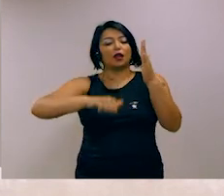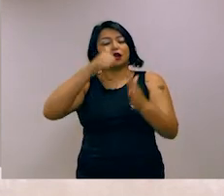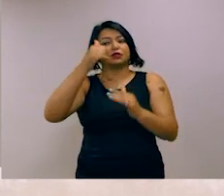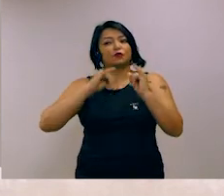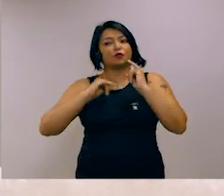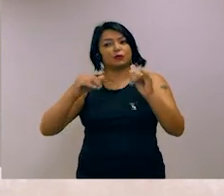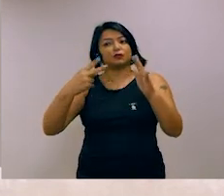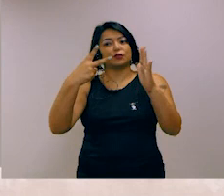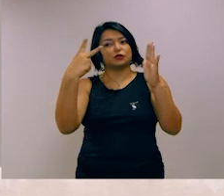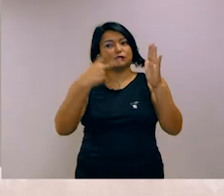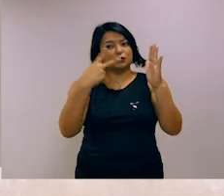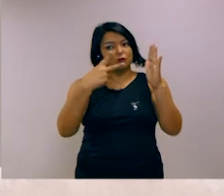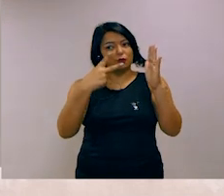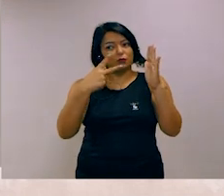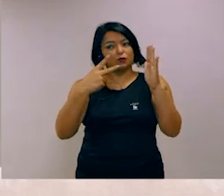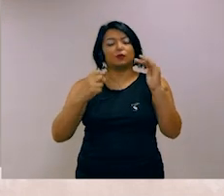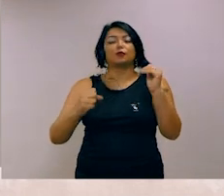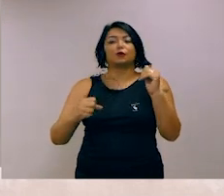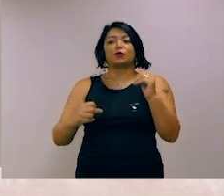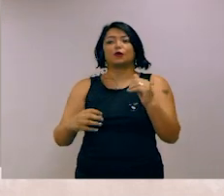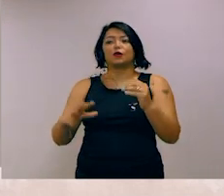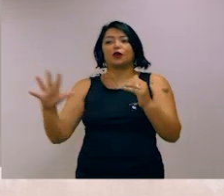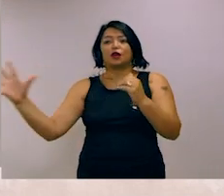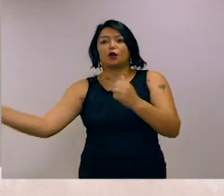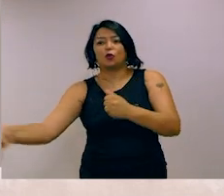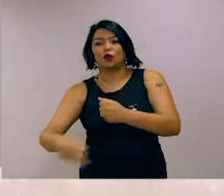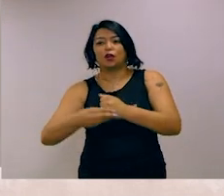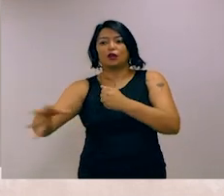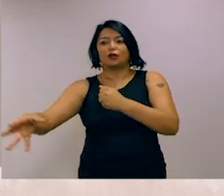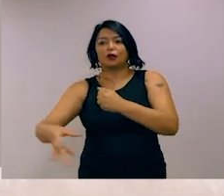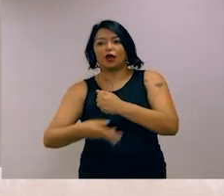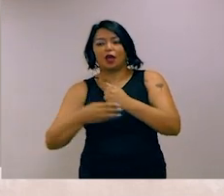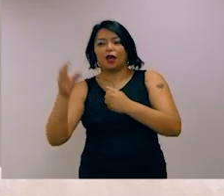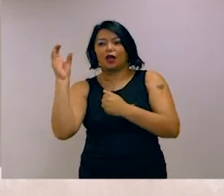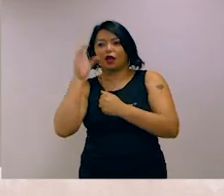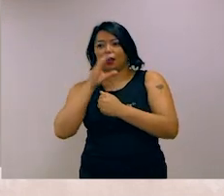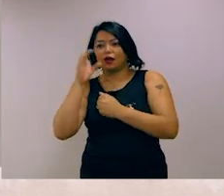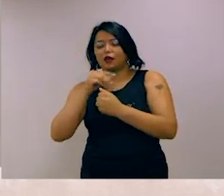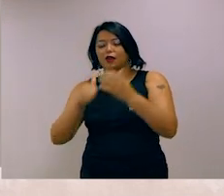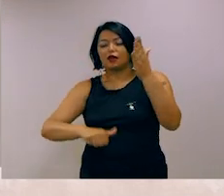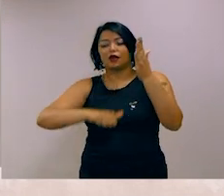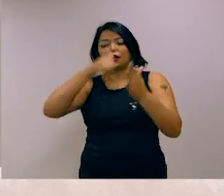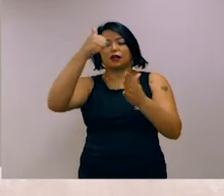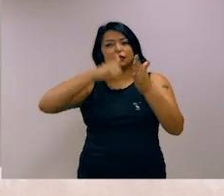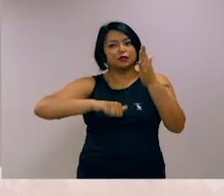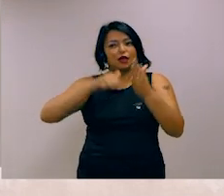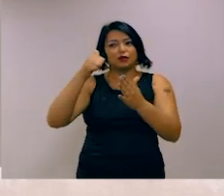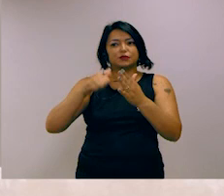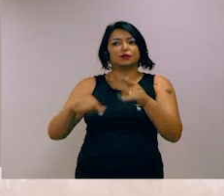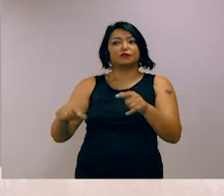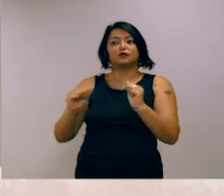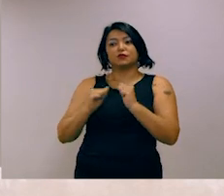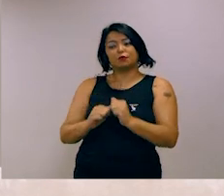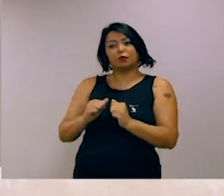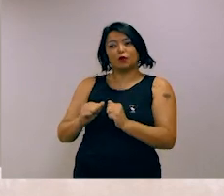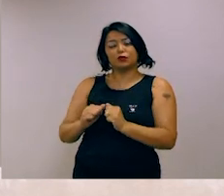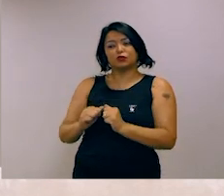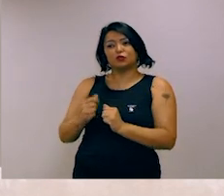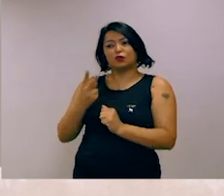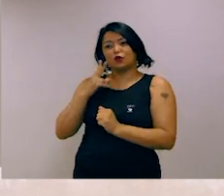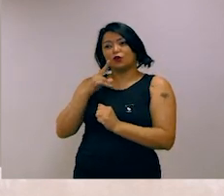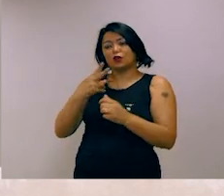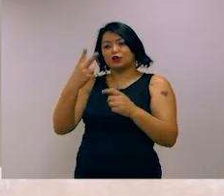collecting more data and analyzing it as well. And you can think of both these steps as answering the question of what predicts our